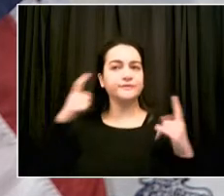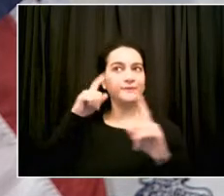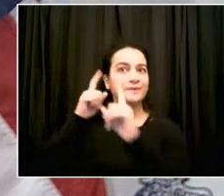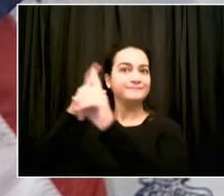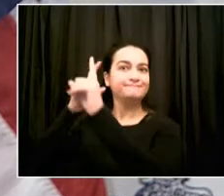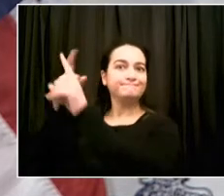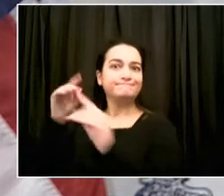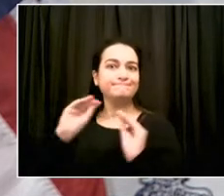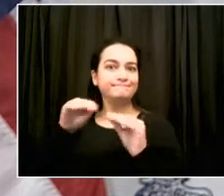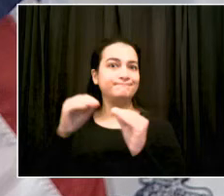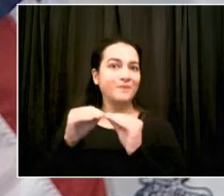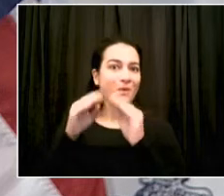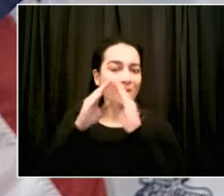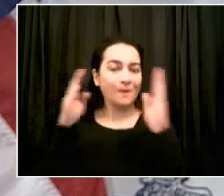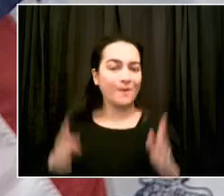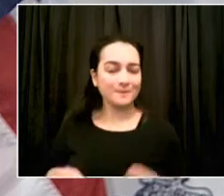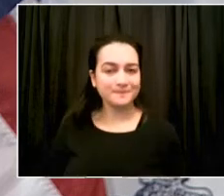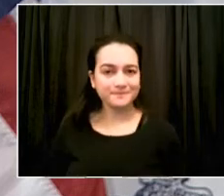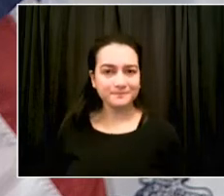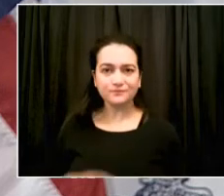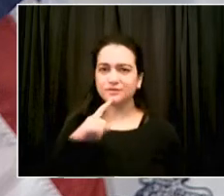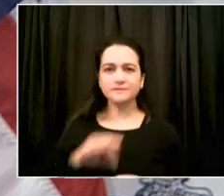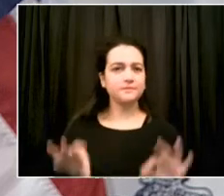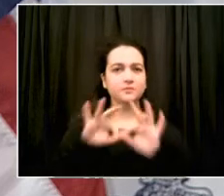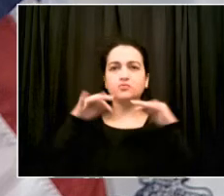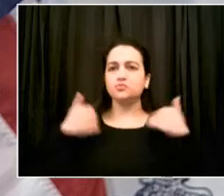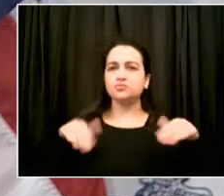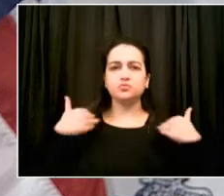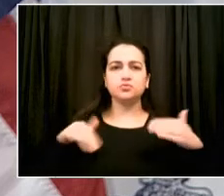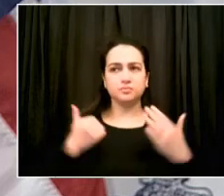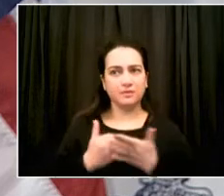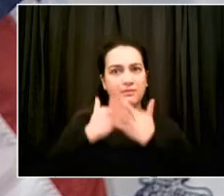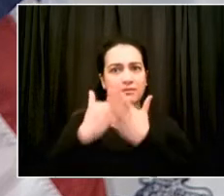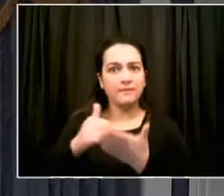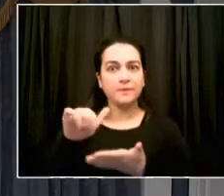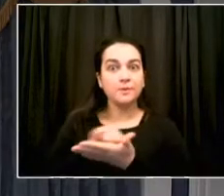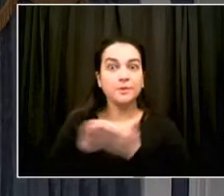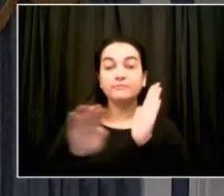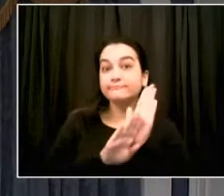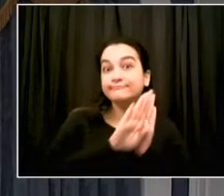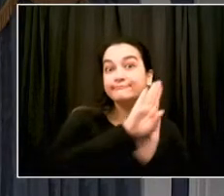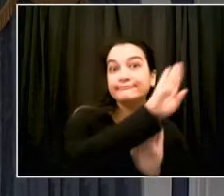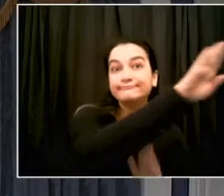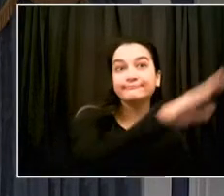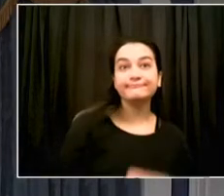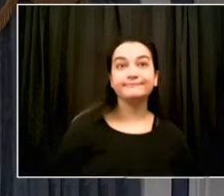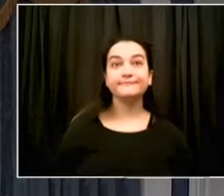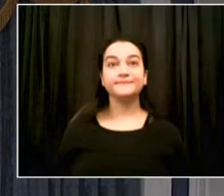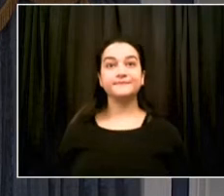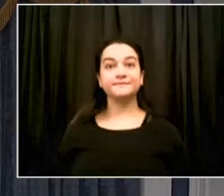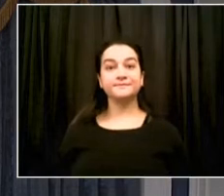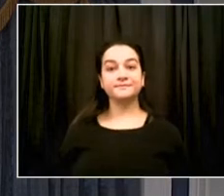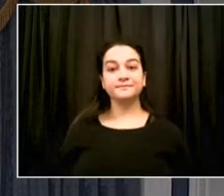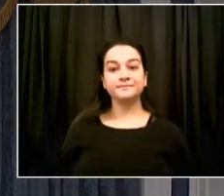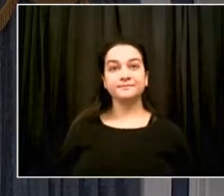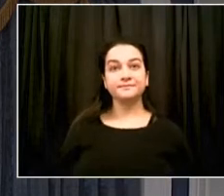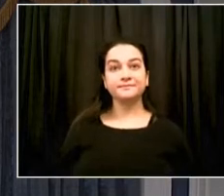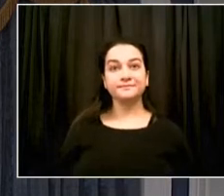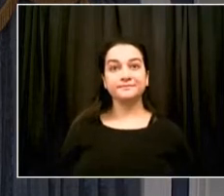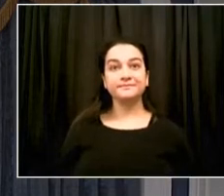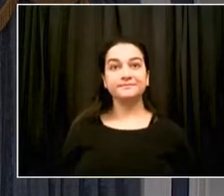housing. Here to tell you about it, a strong leader who's been keeping it going no matter what's thrown at her,